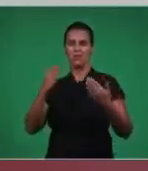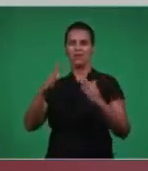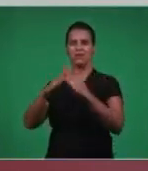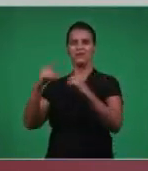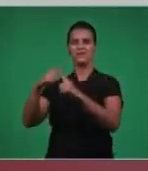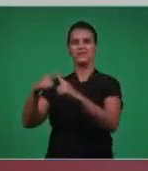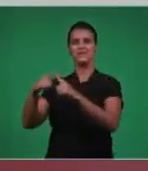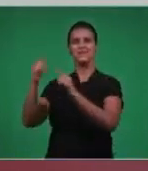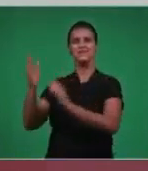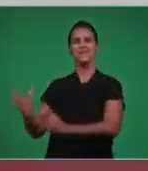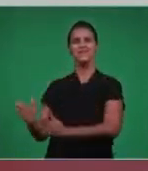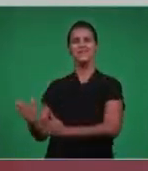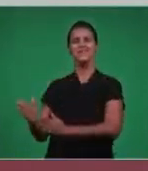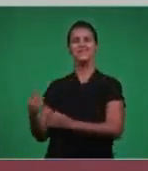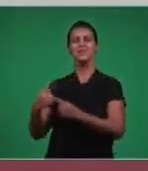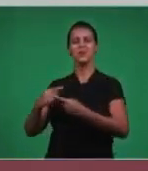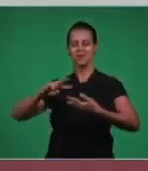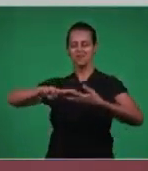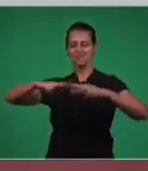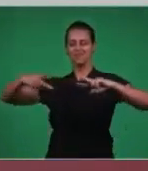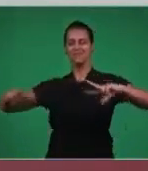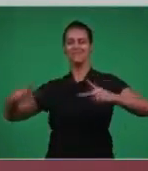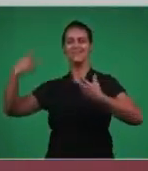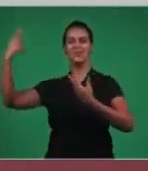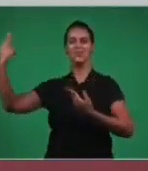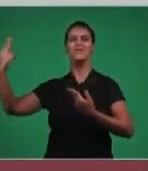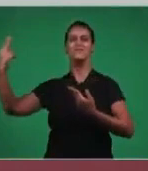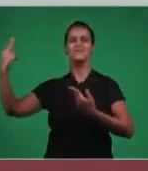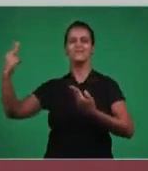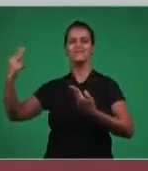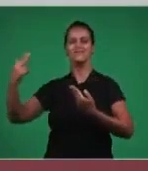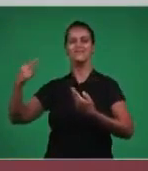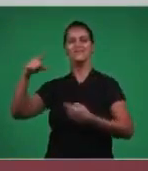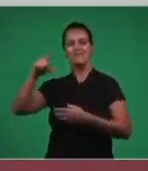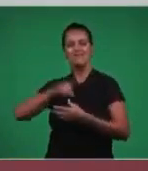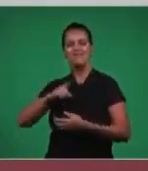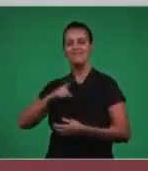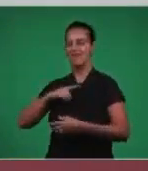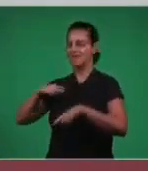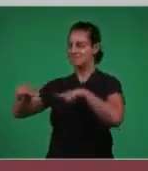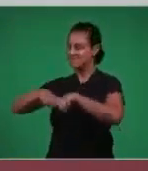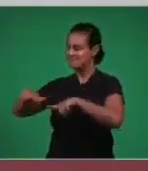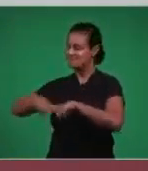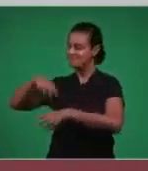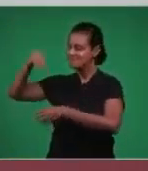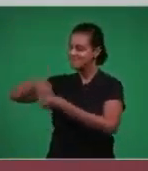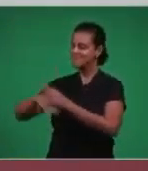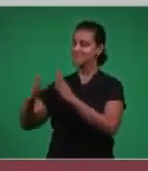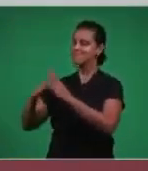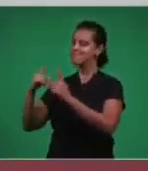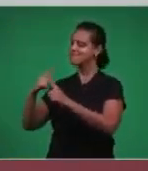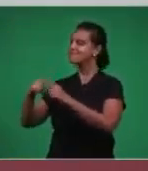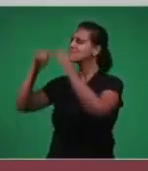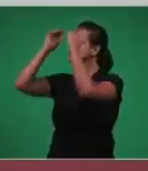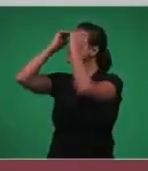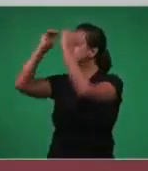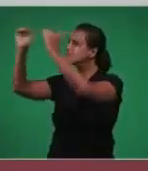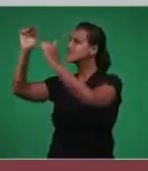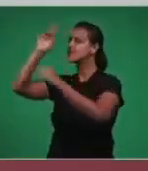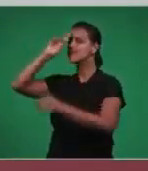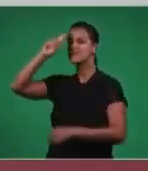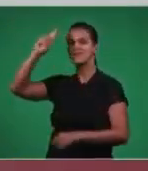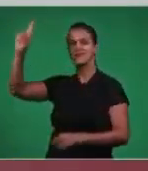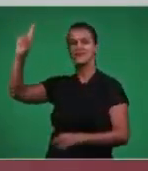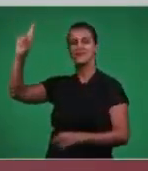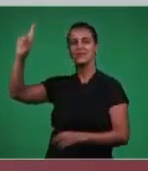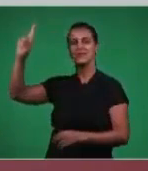church, has the same genetics, working on the glorious work, doing the will of the Lord. The day in which the